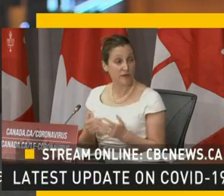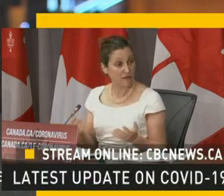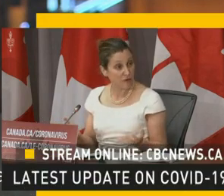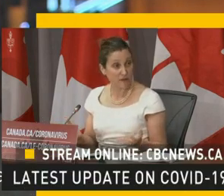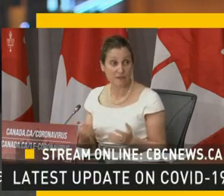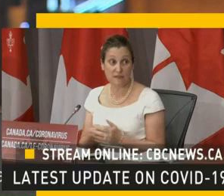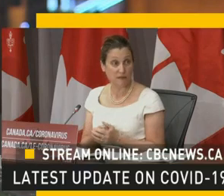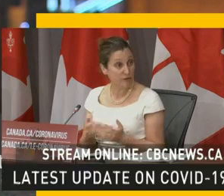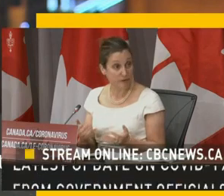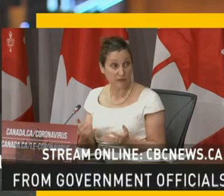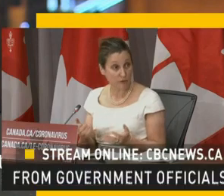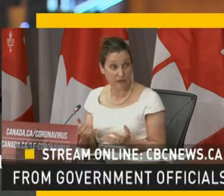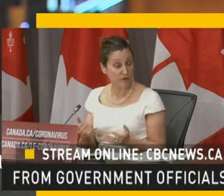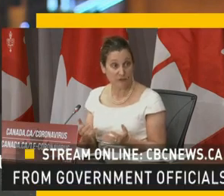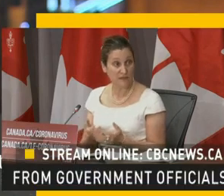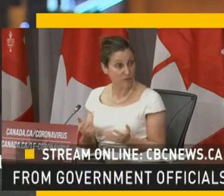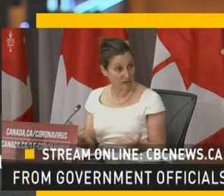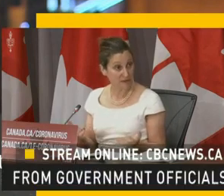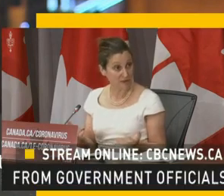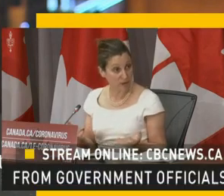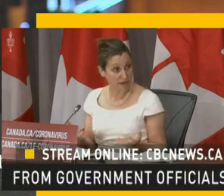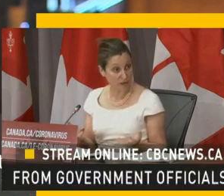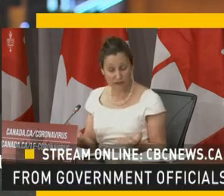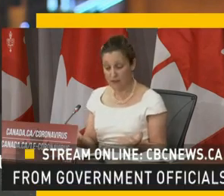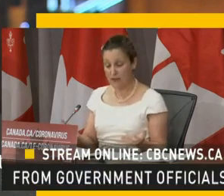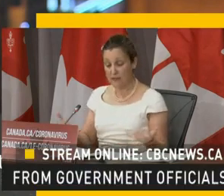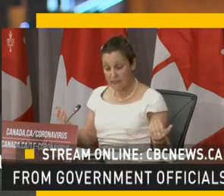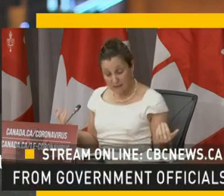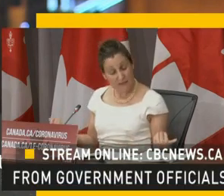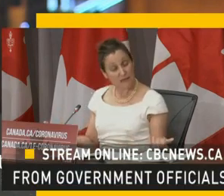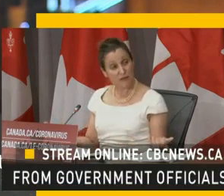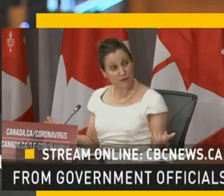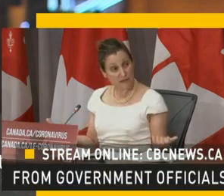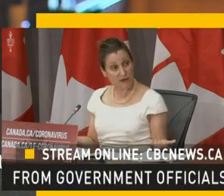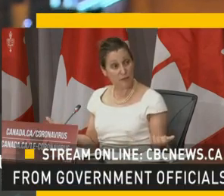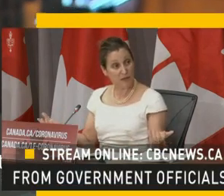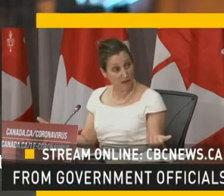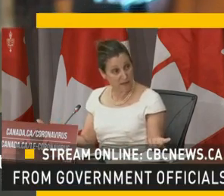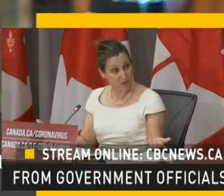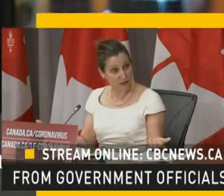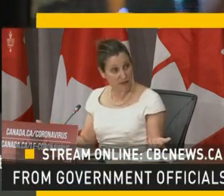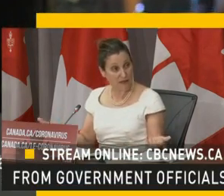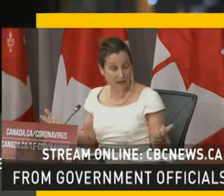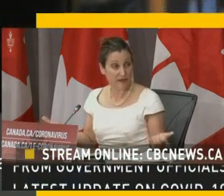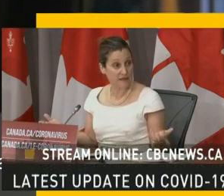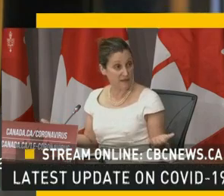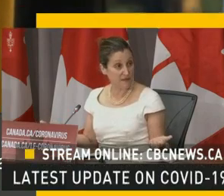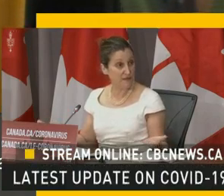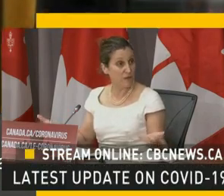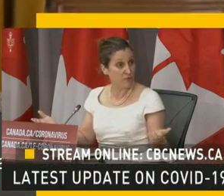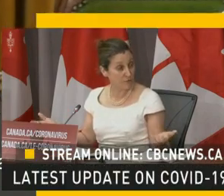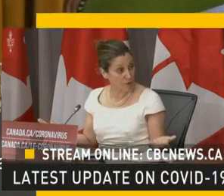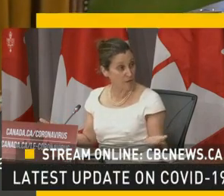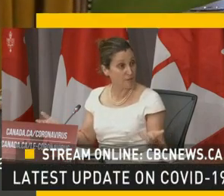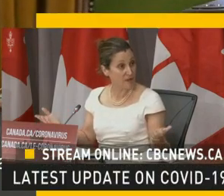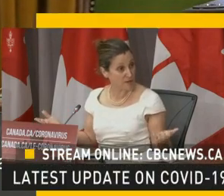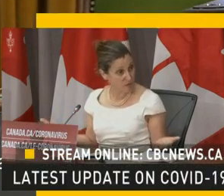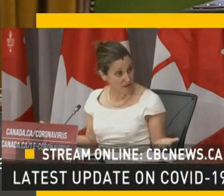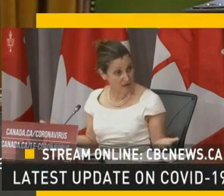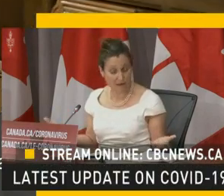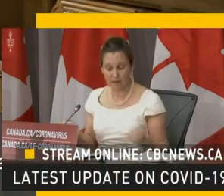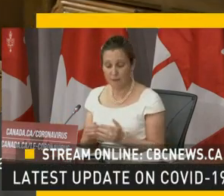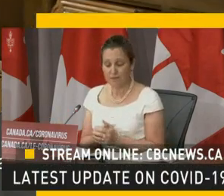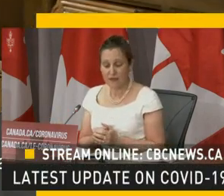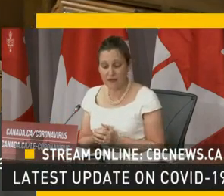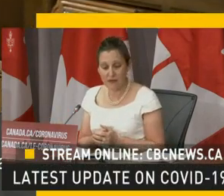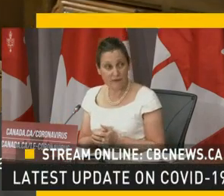response instead of a police response to people who are faced with a crisis? The Honourable Prime Minister. Mr. Speaker, the member